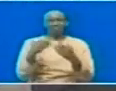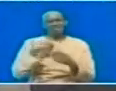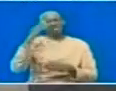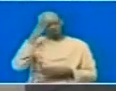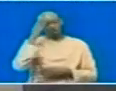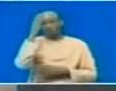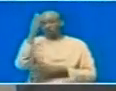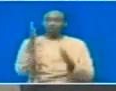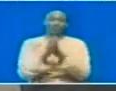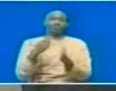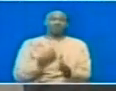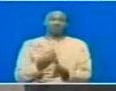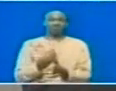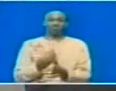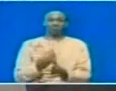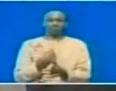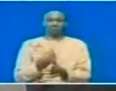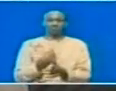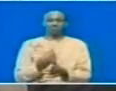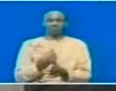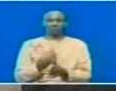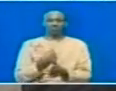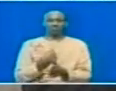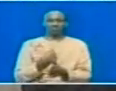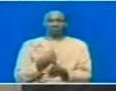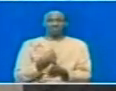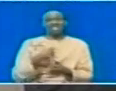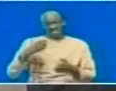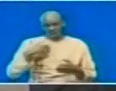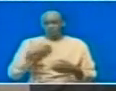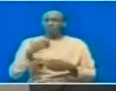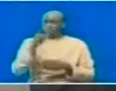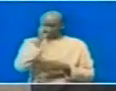I've really known that God is always with me. Not even the presence of